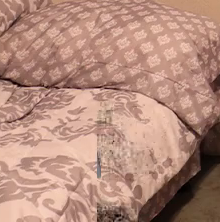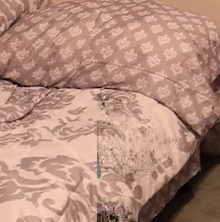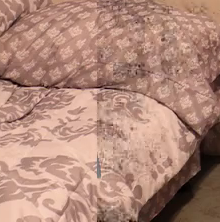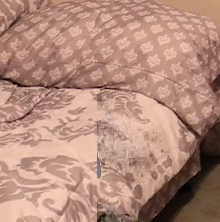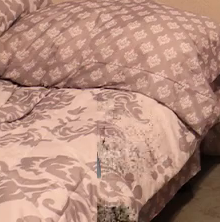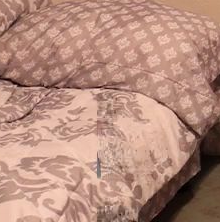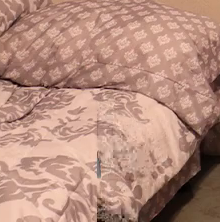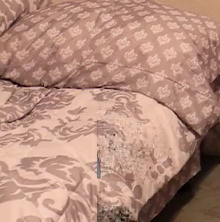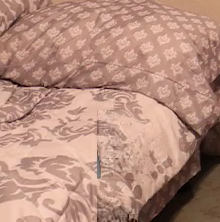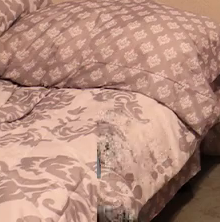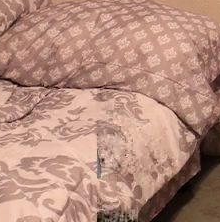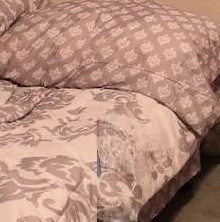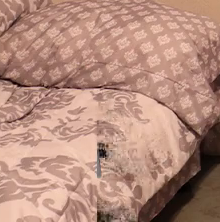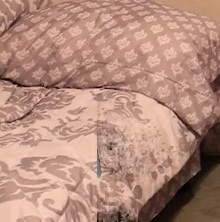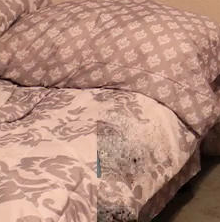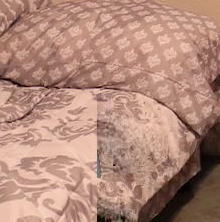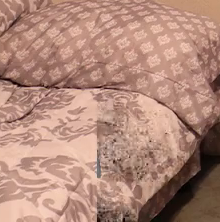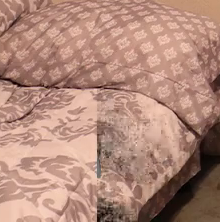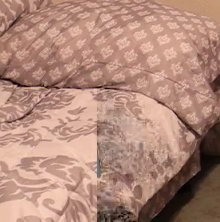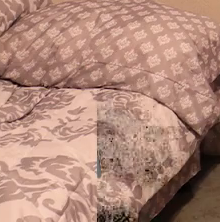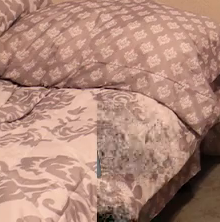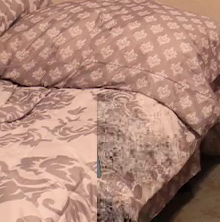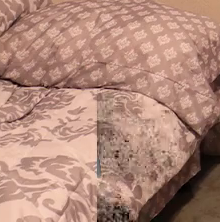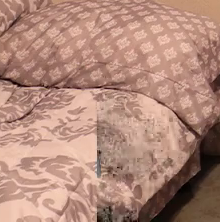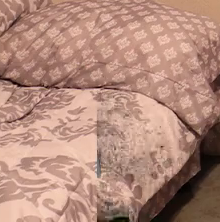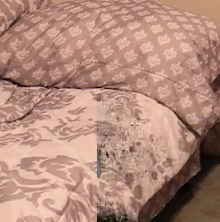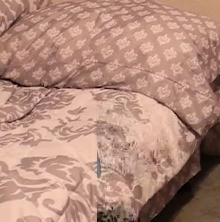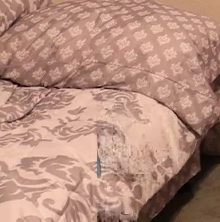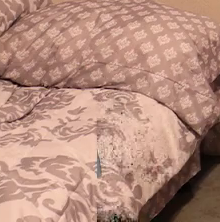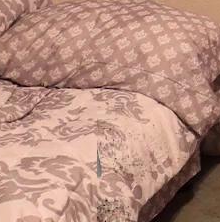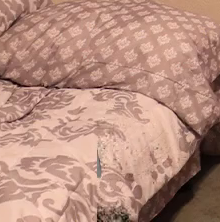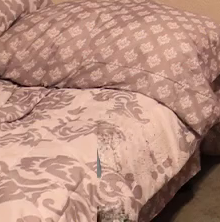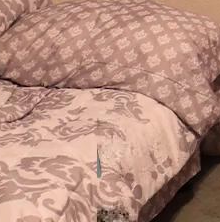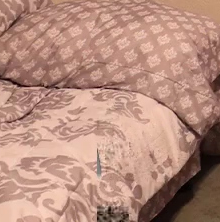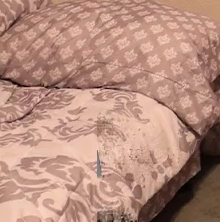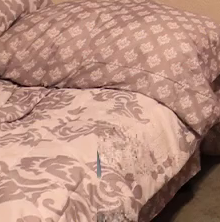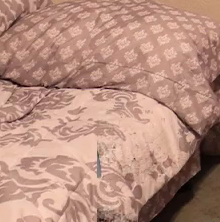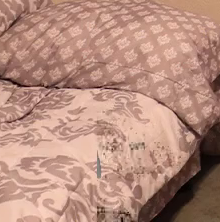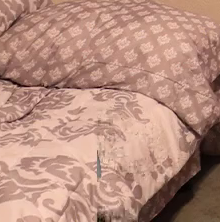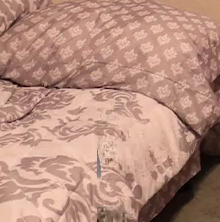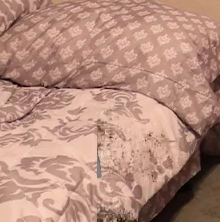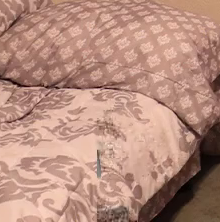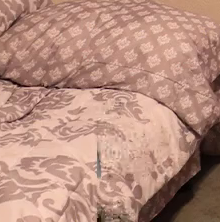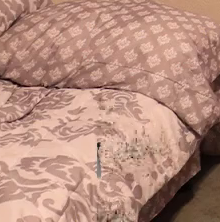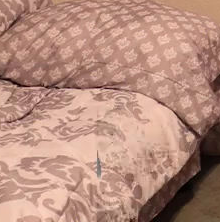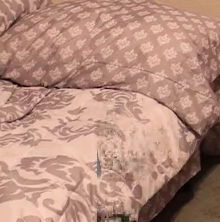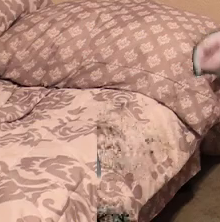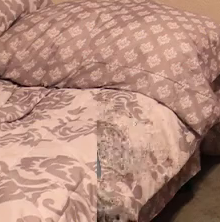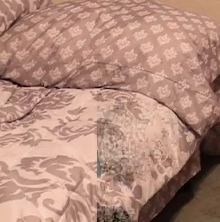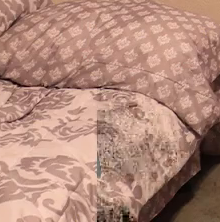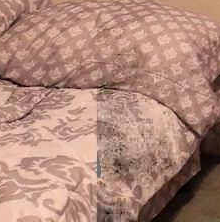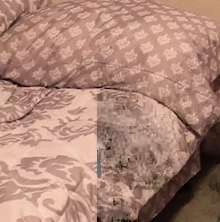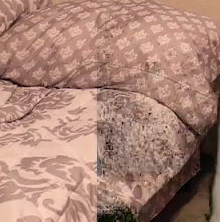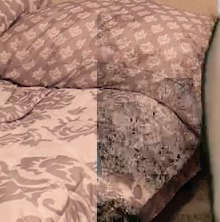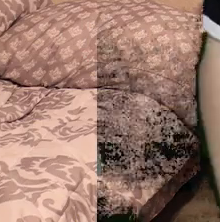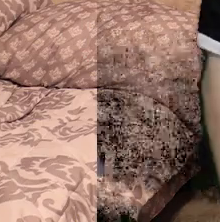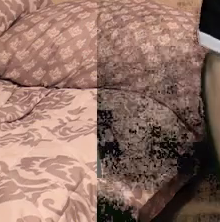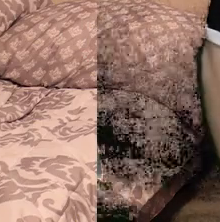watching it, I'm just like, that shit went out the window too. It was over there, and up there. I did the same thing. You know what? You know, I need to stop. First